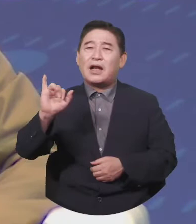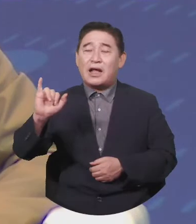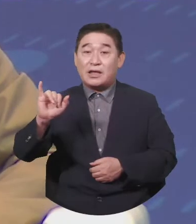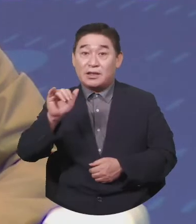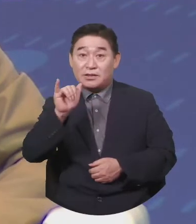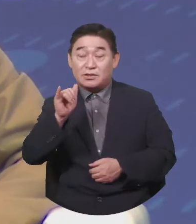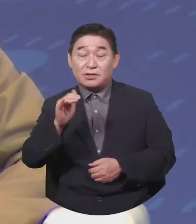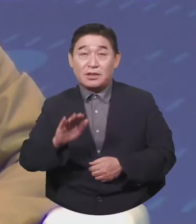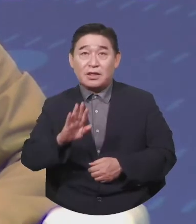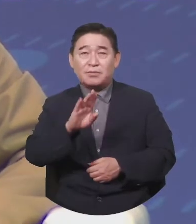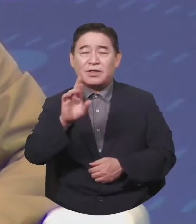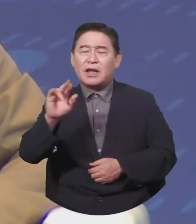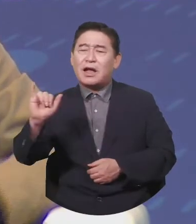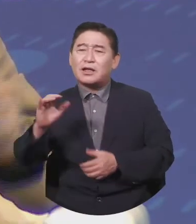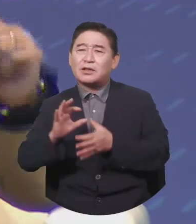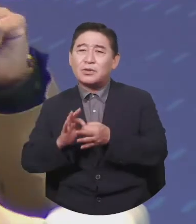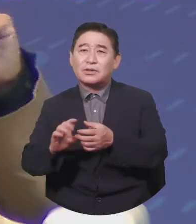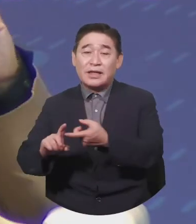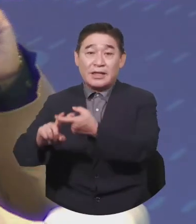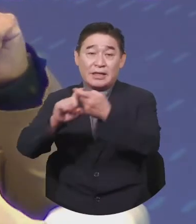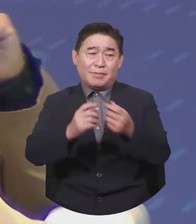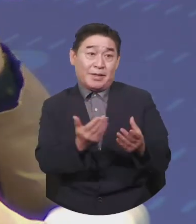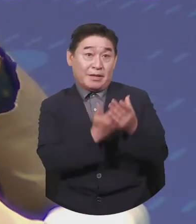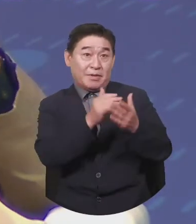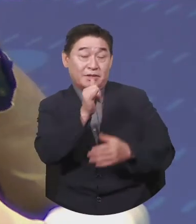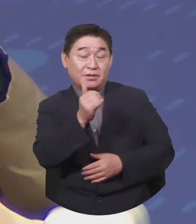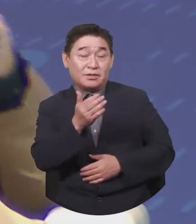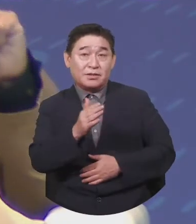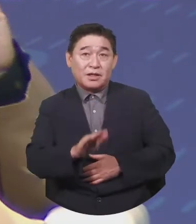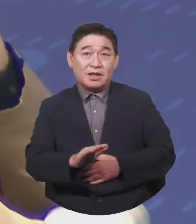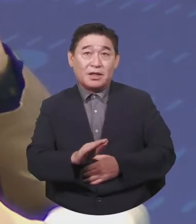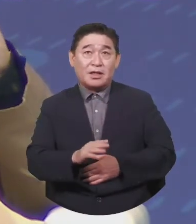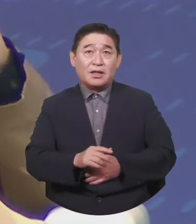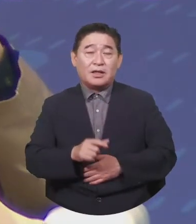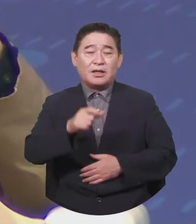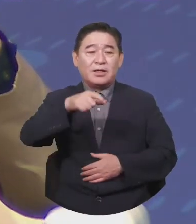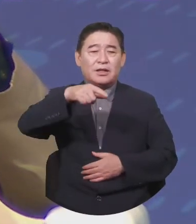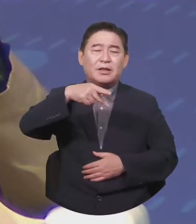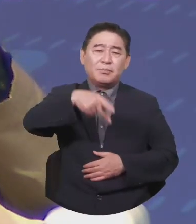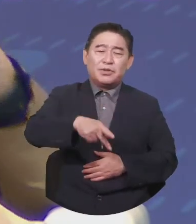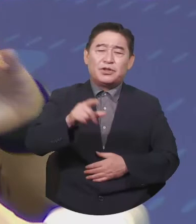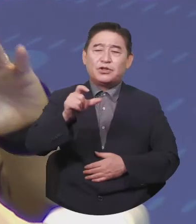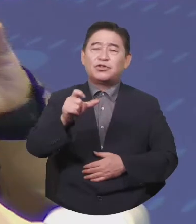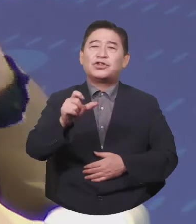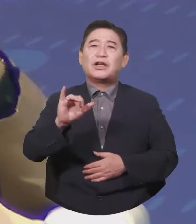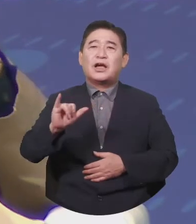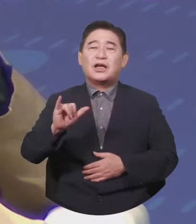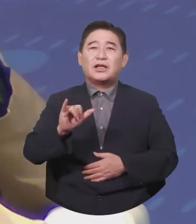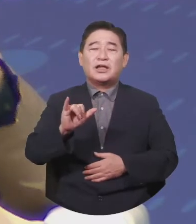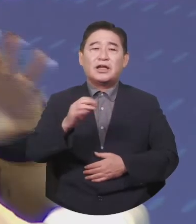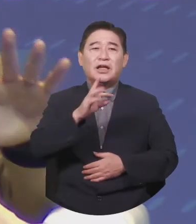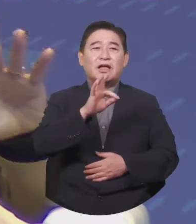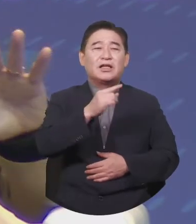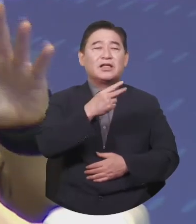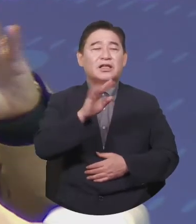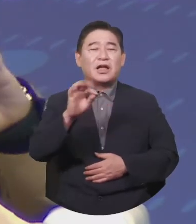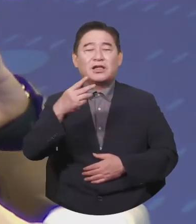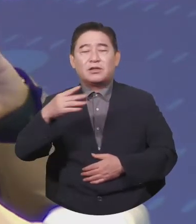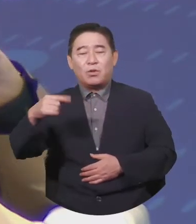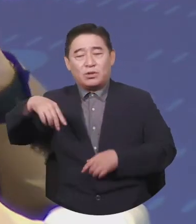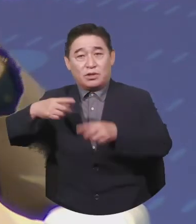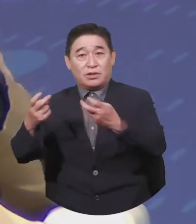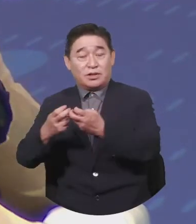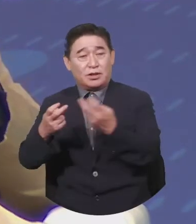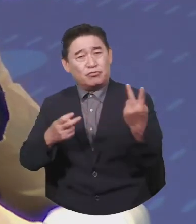provide infrastructure. So do you think that the PGII and BRI, those 2 different initiatives could